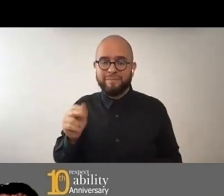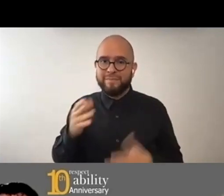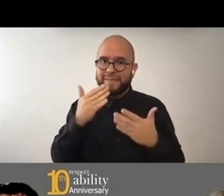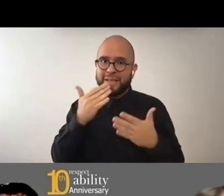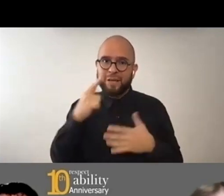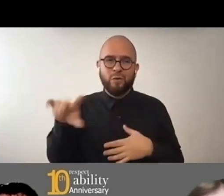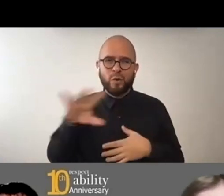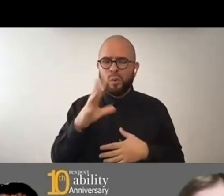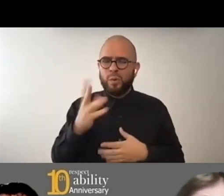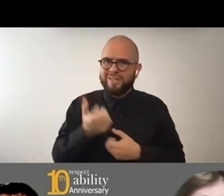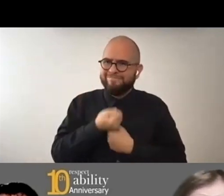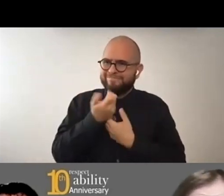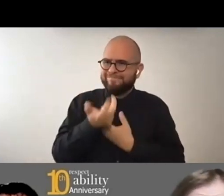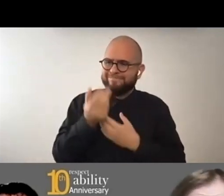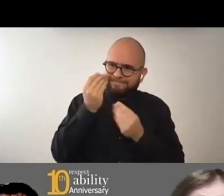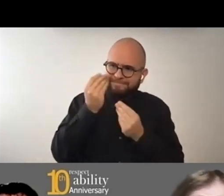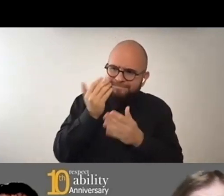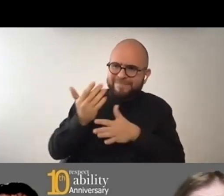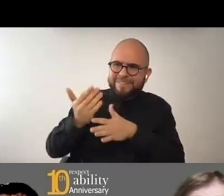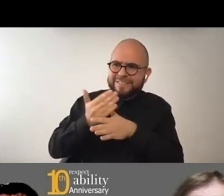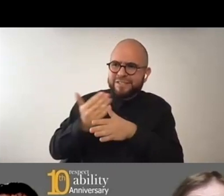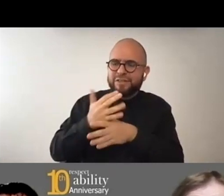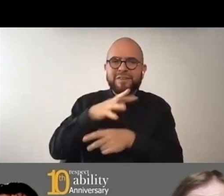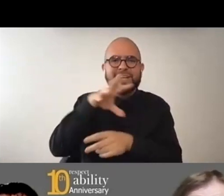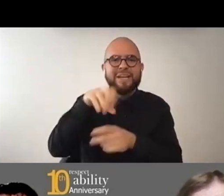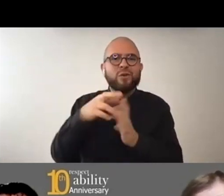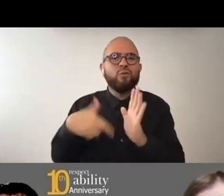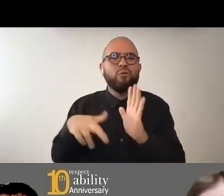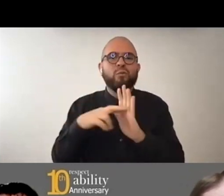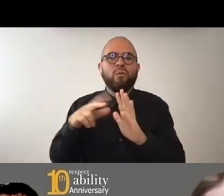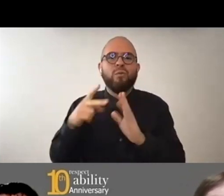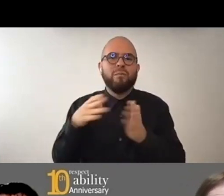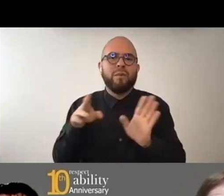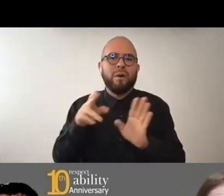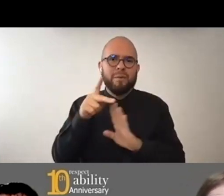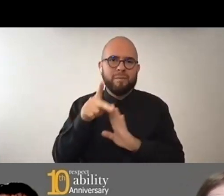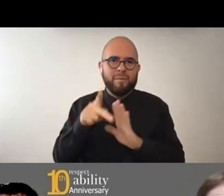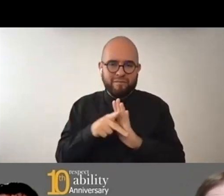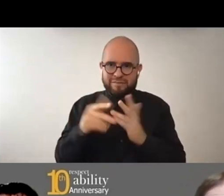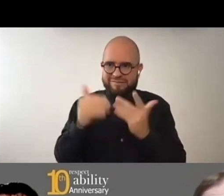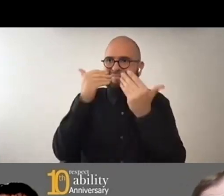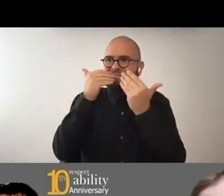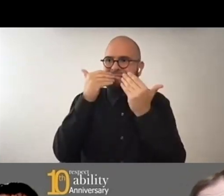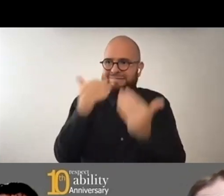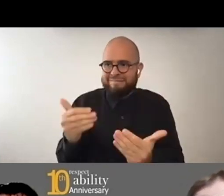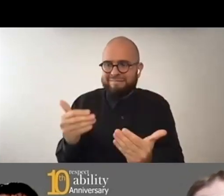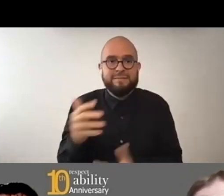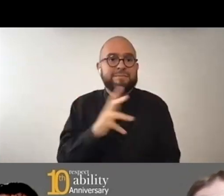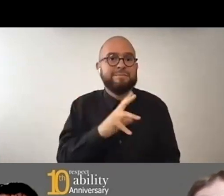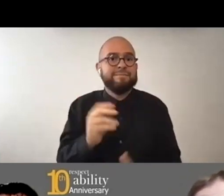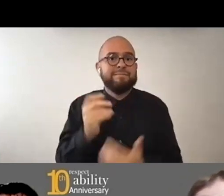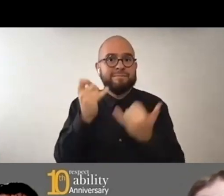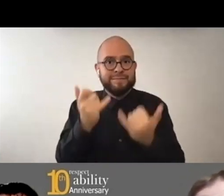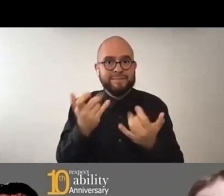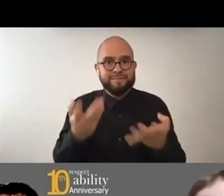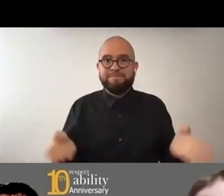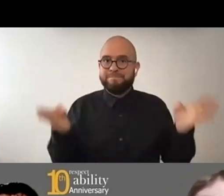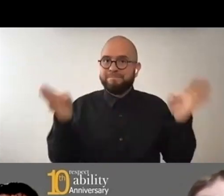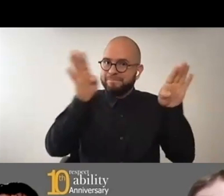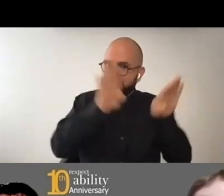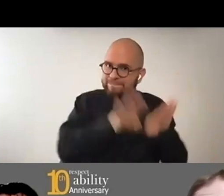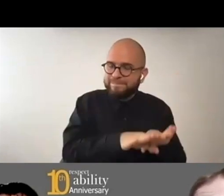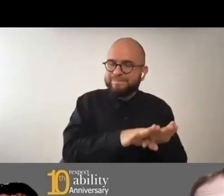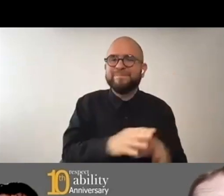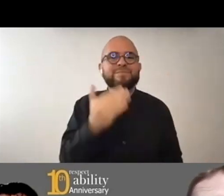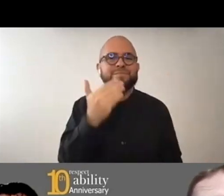public policy. So thank you all so much for that. And we will end that here. Thank you so